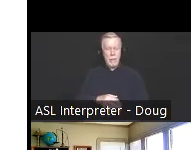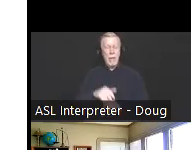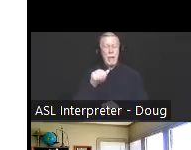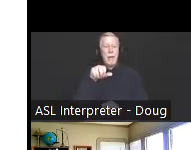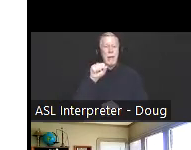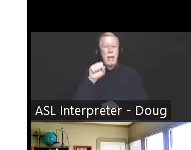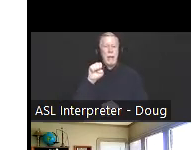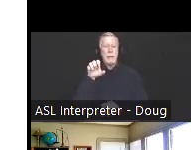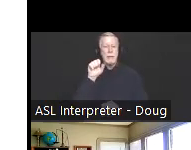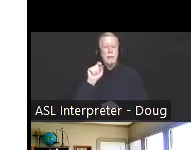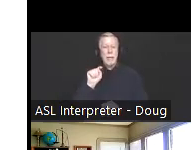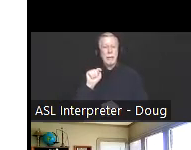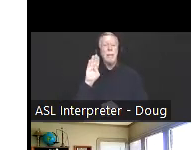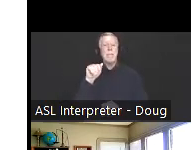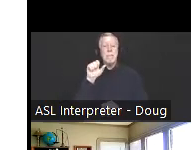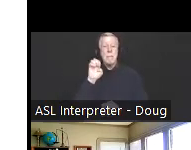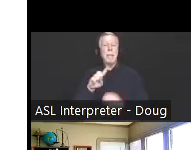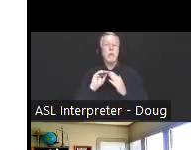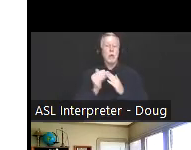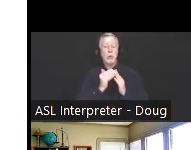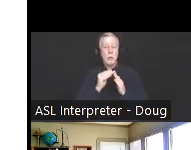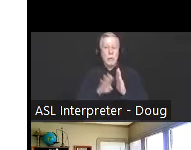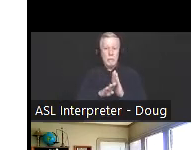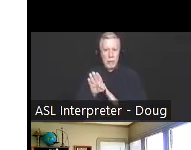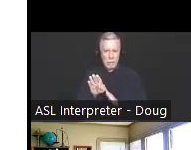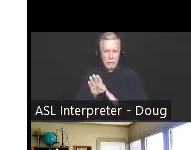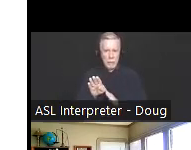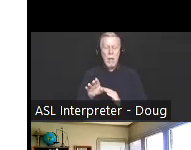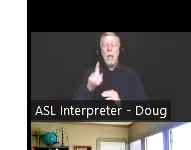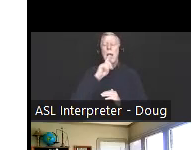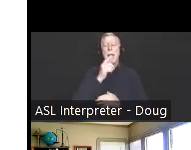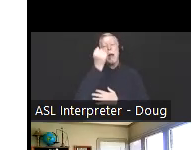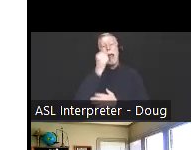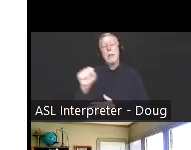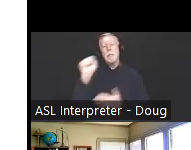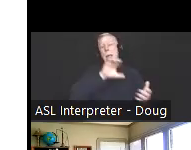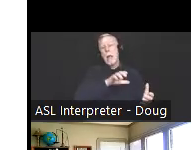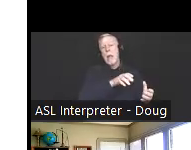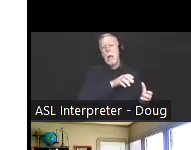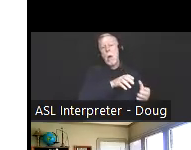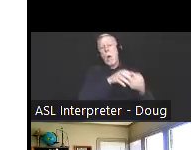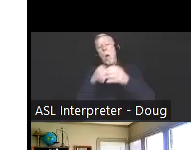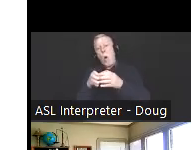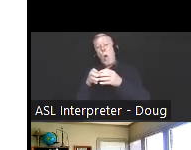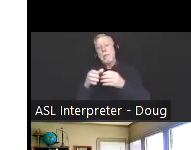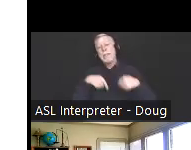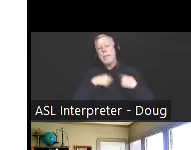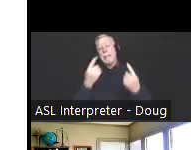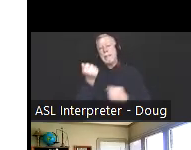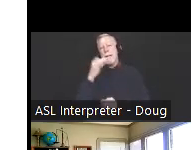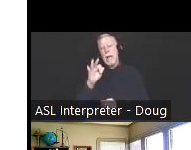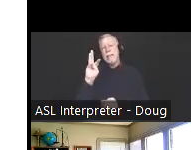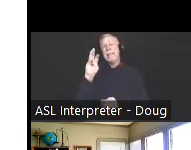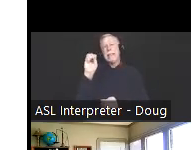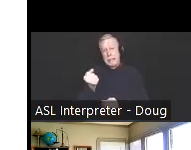Asset-based community development. There has been a movement since the 1960s led